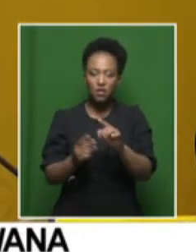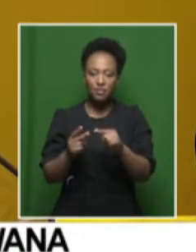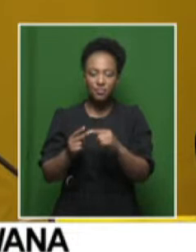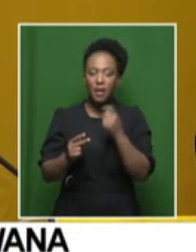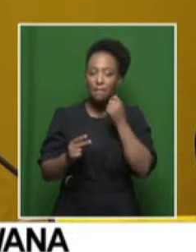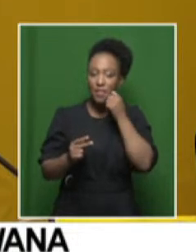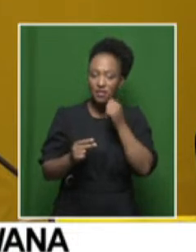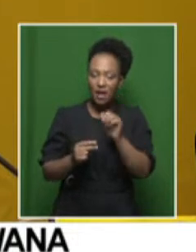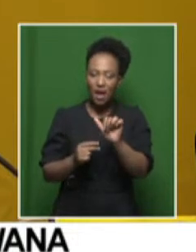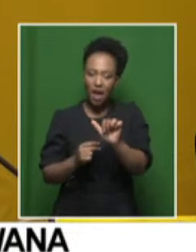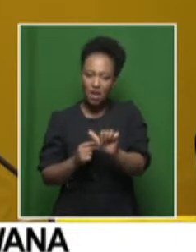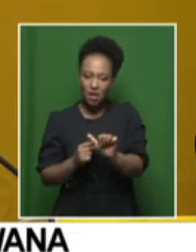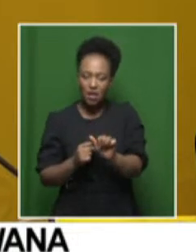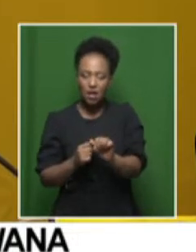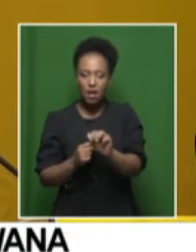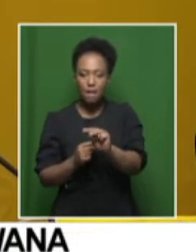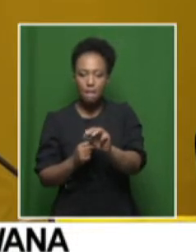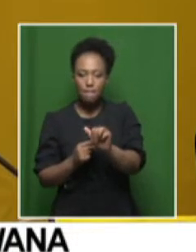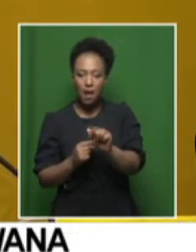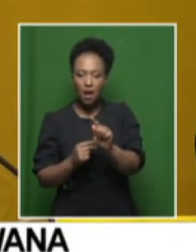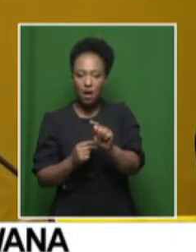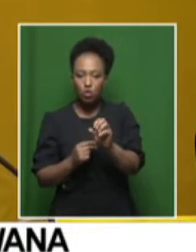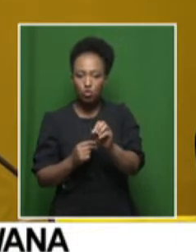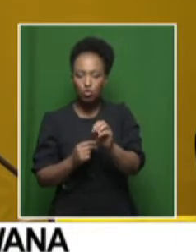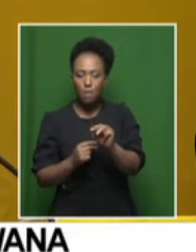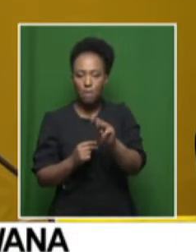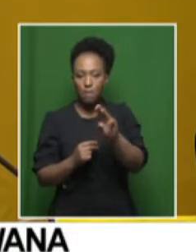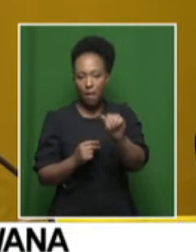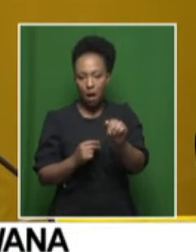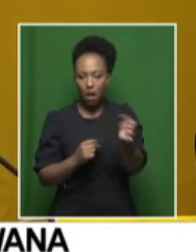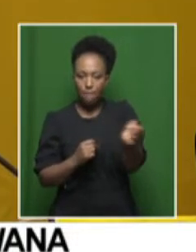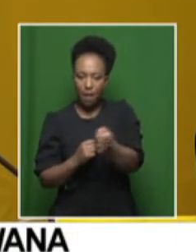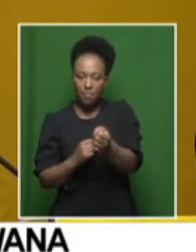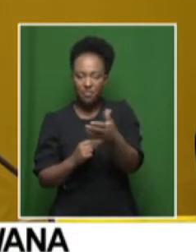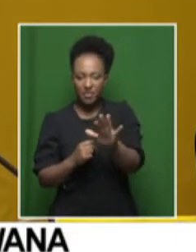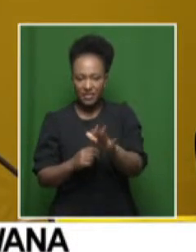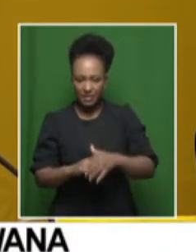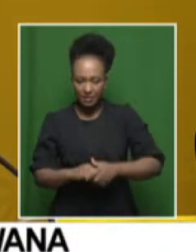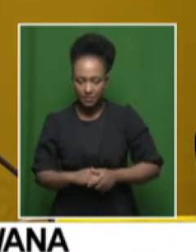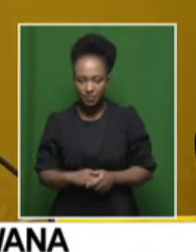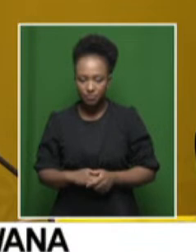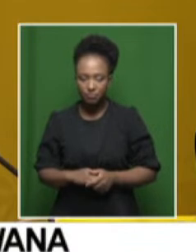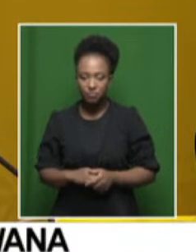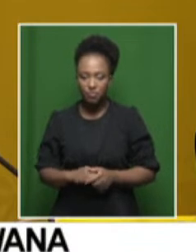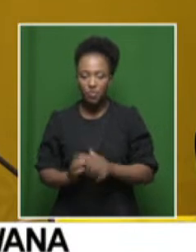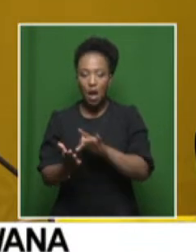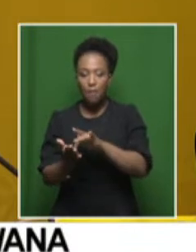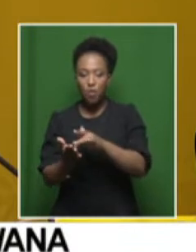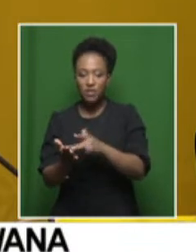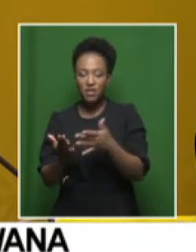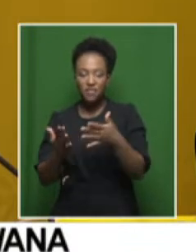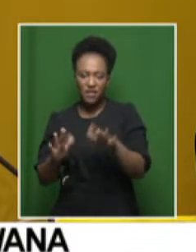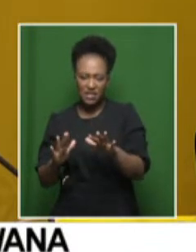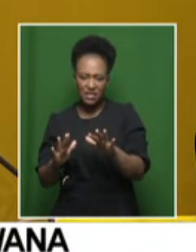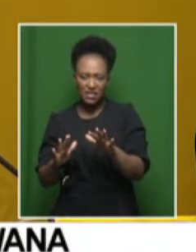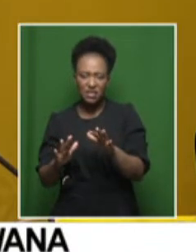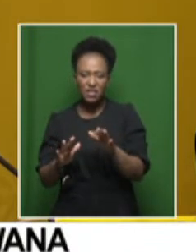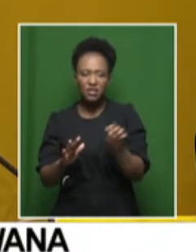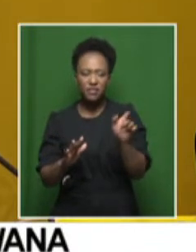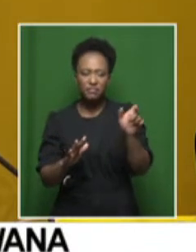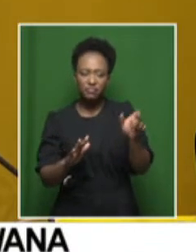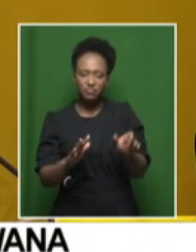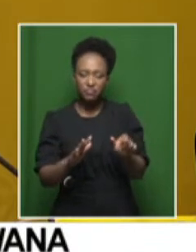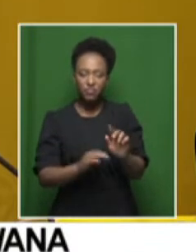A. Matumba, respectively. The vacancies which occurred owing to the passing away of